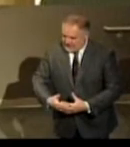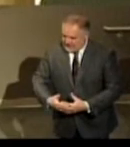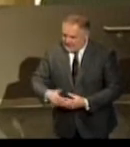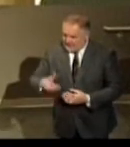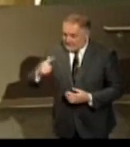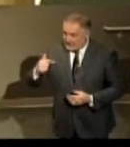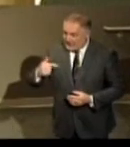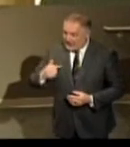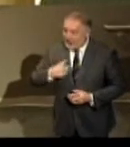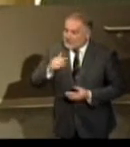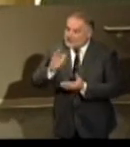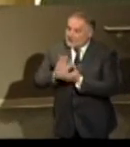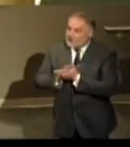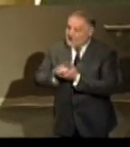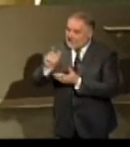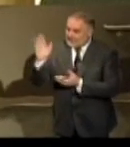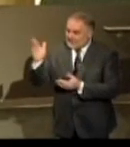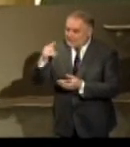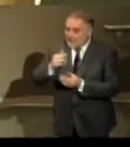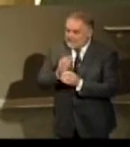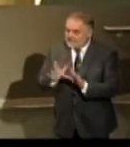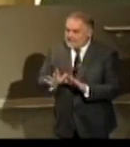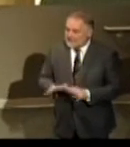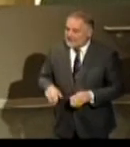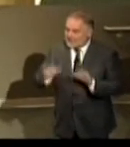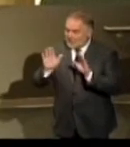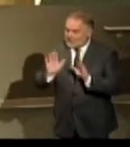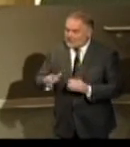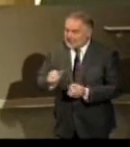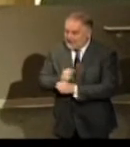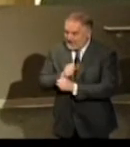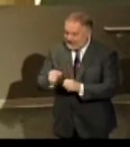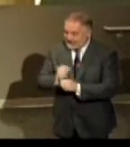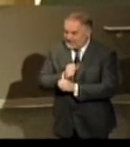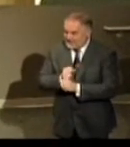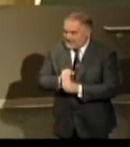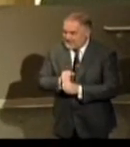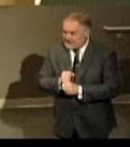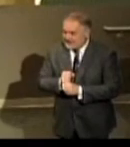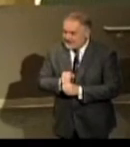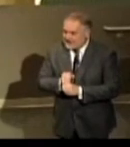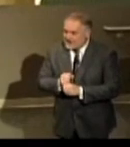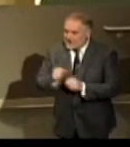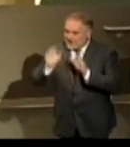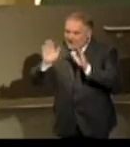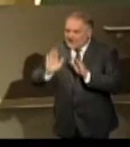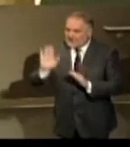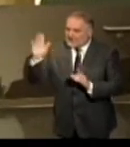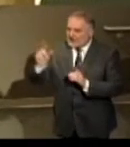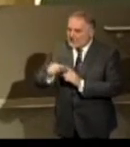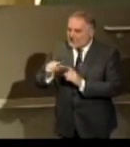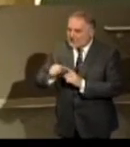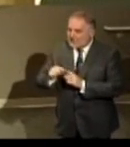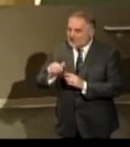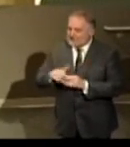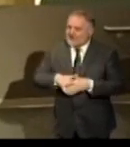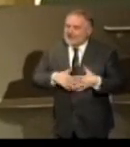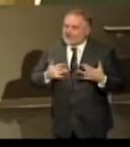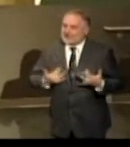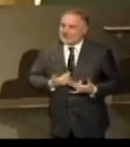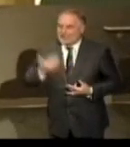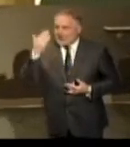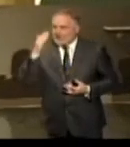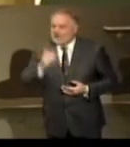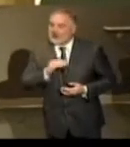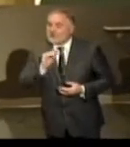For I will praise thee, for I am fearfully and I am wonderfully made. Marvelous are thy works, and that my soul knoweth